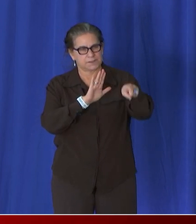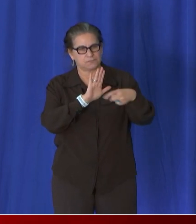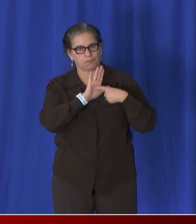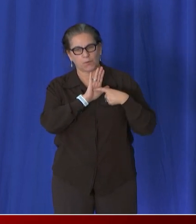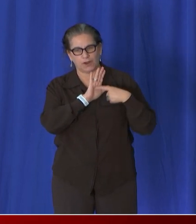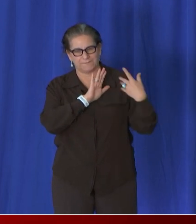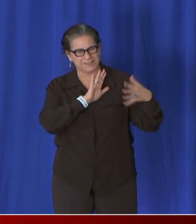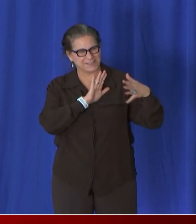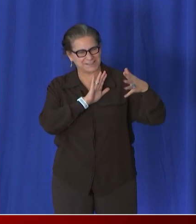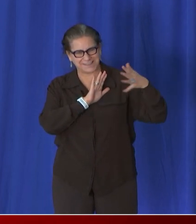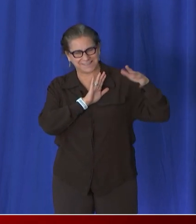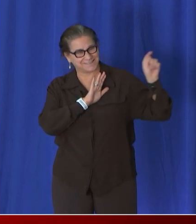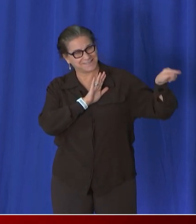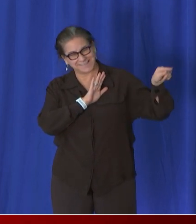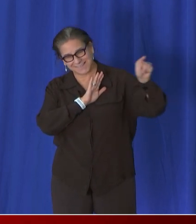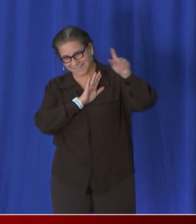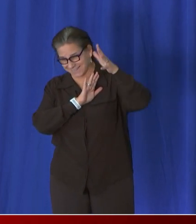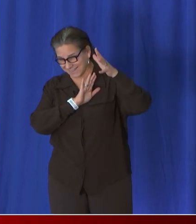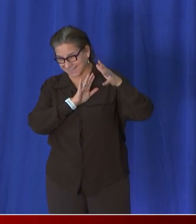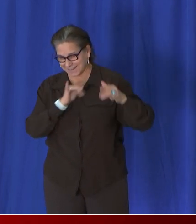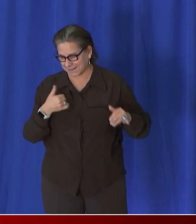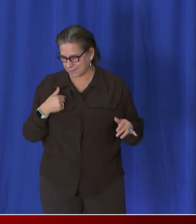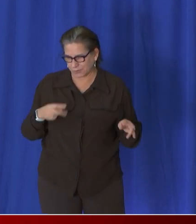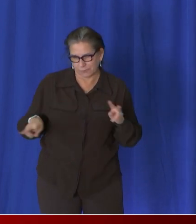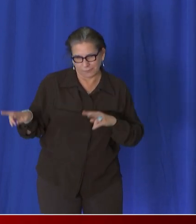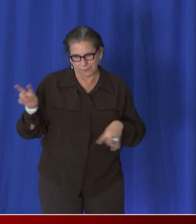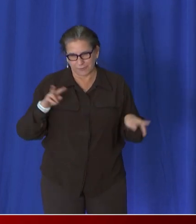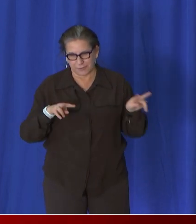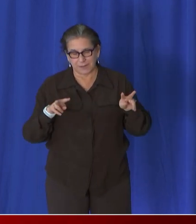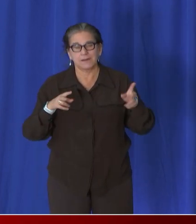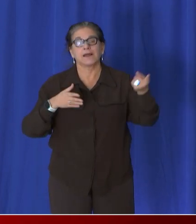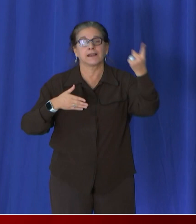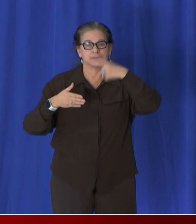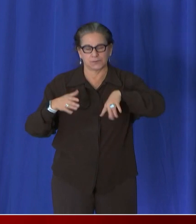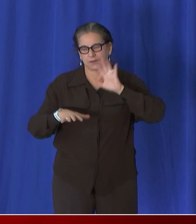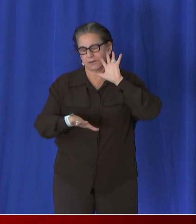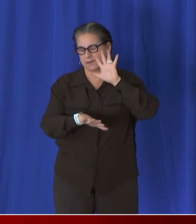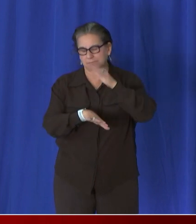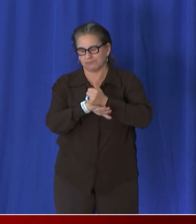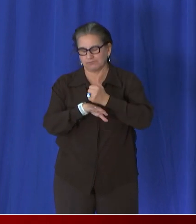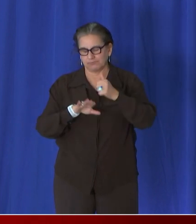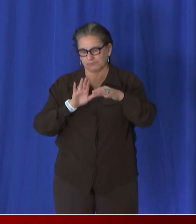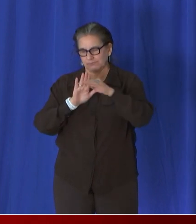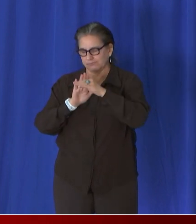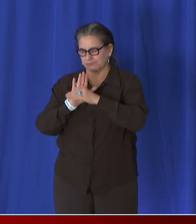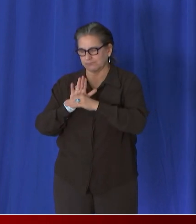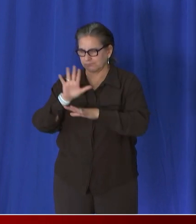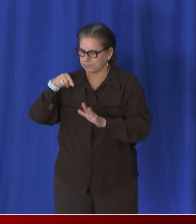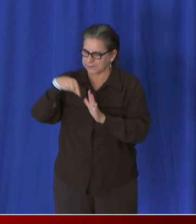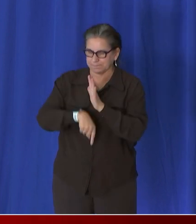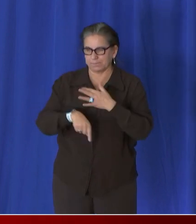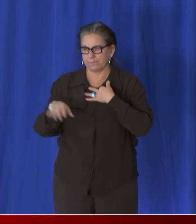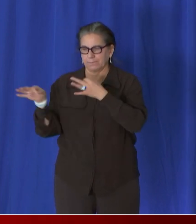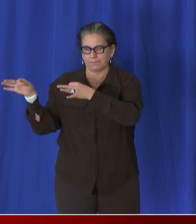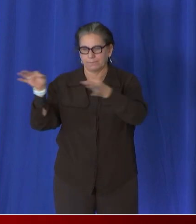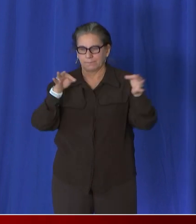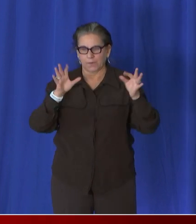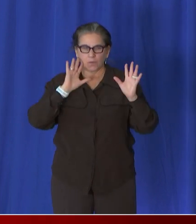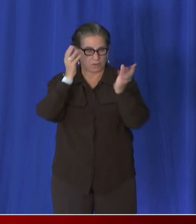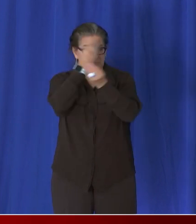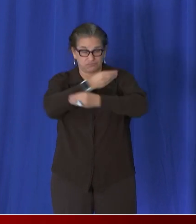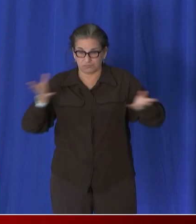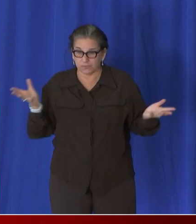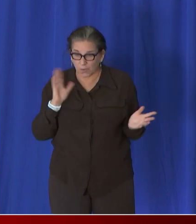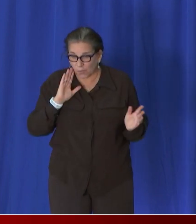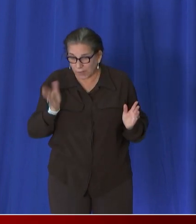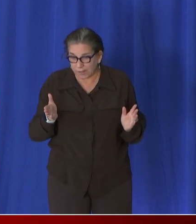from that engagement that we do next week in order to really understand how we'll implement this with our business community to make sure